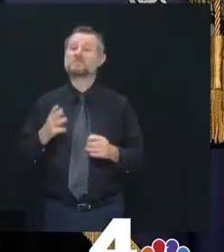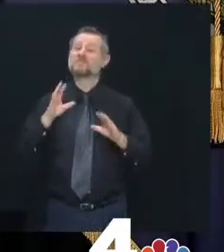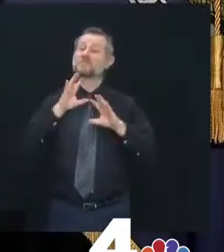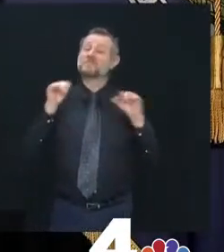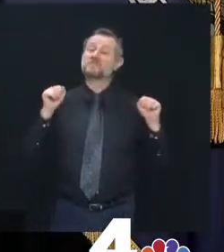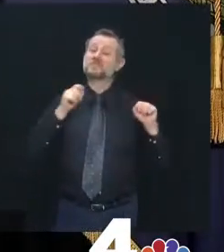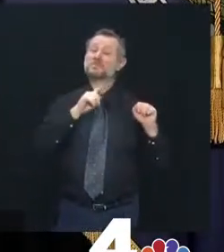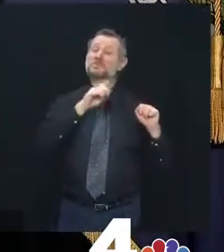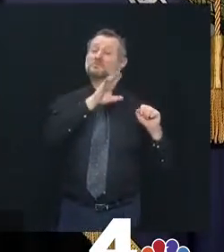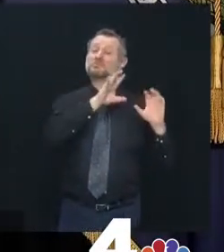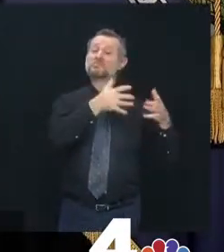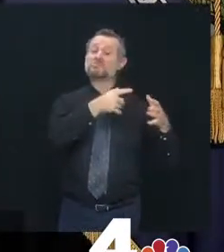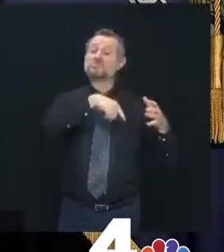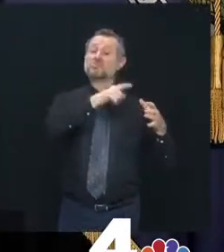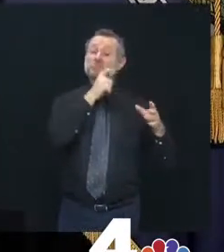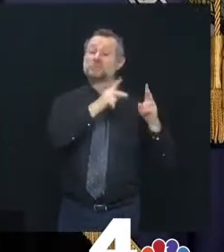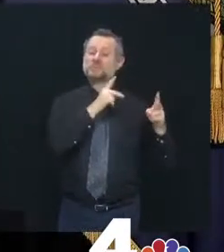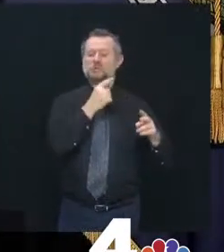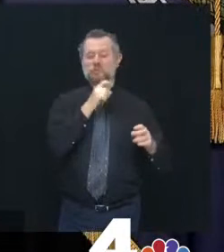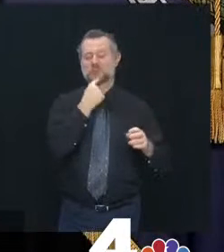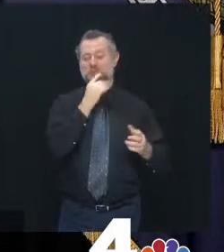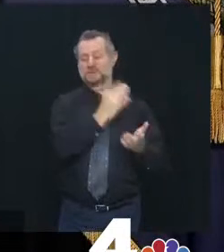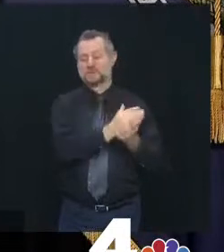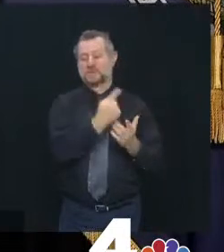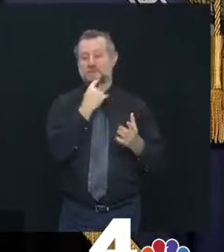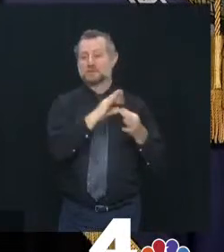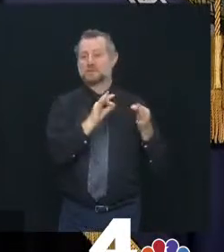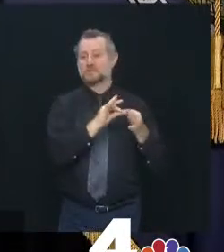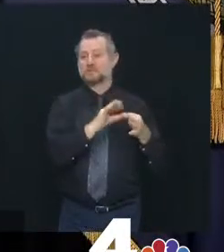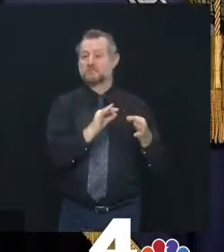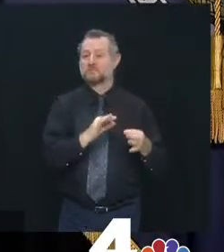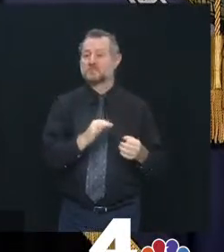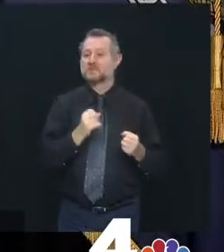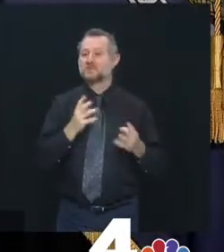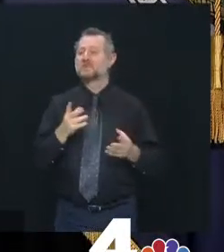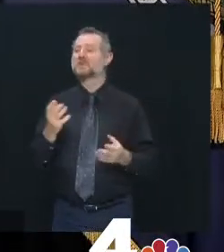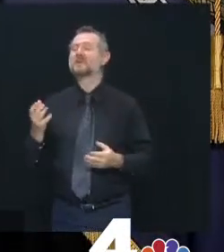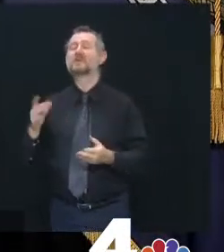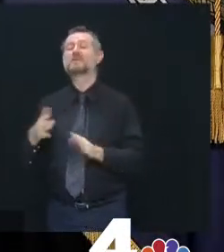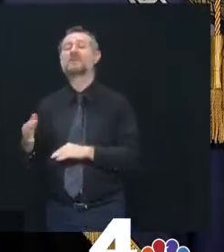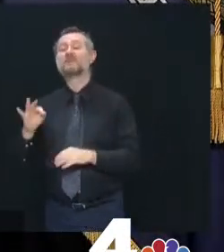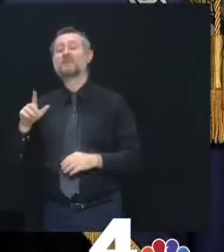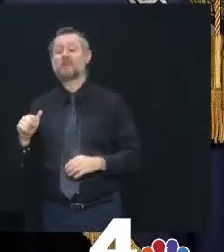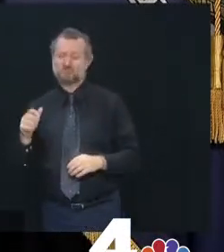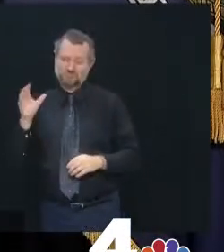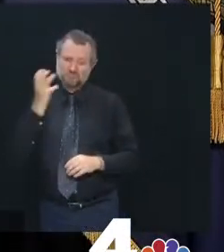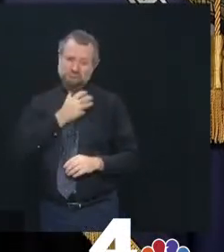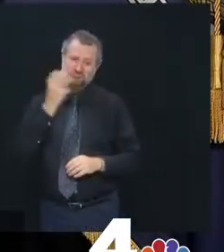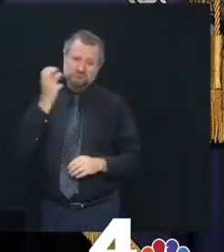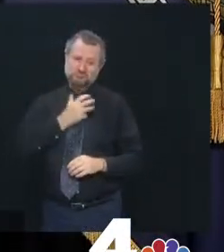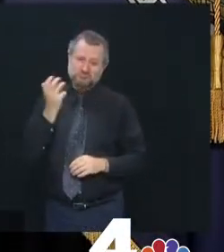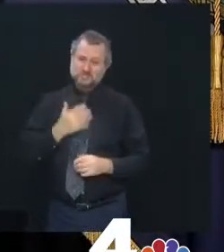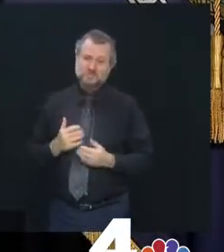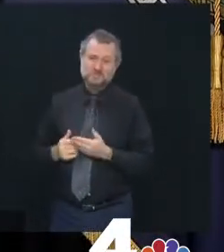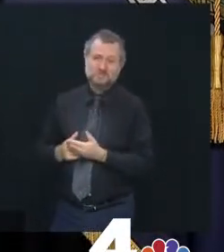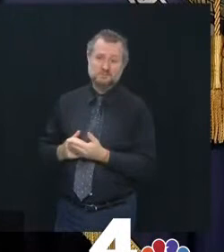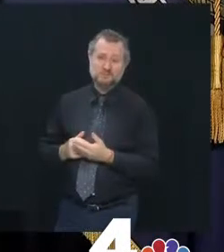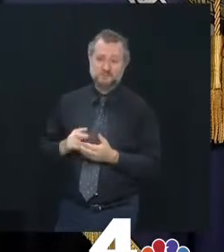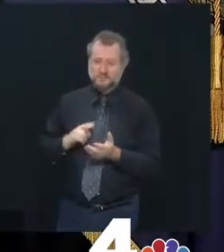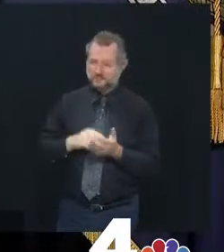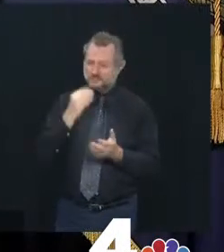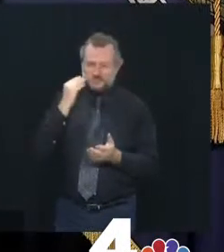that, right? Melissa's point, go look at the numbers in Florida. How are you losing so many people in nursing